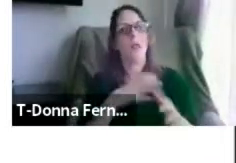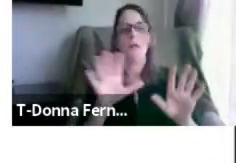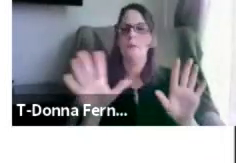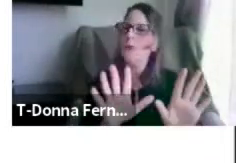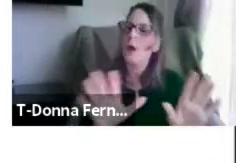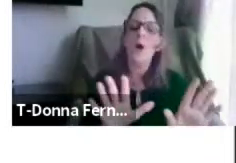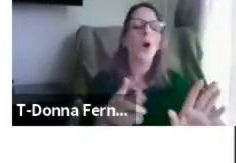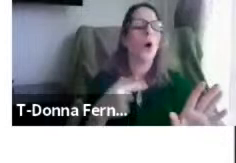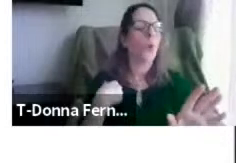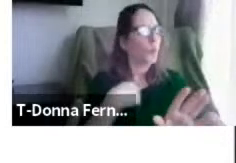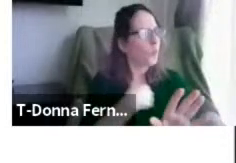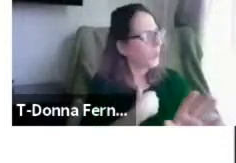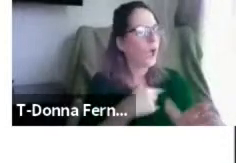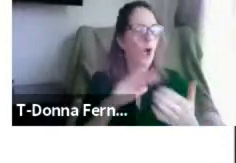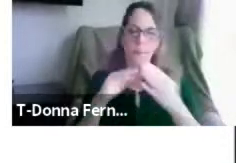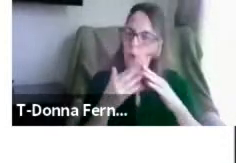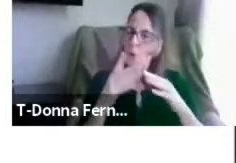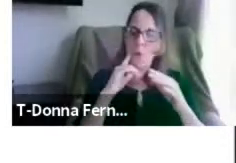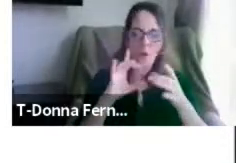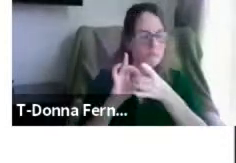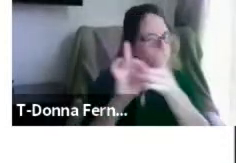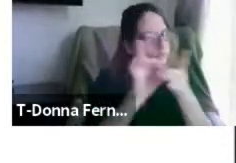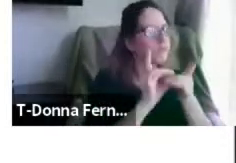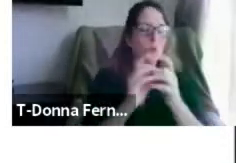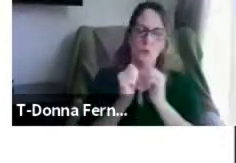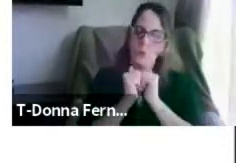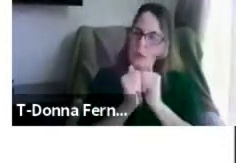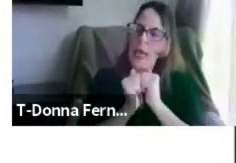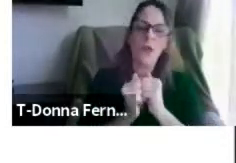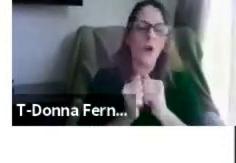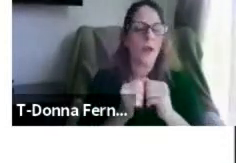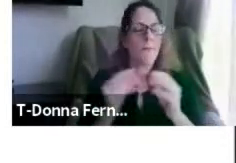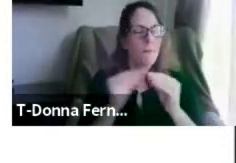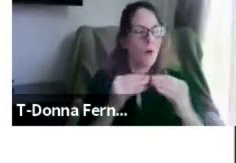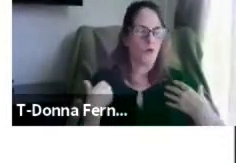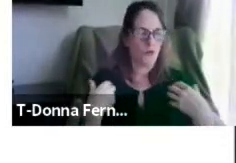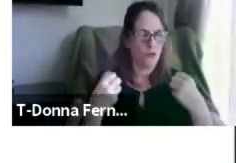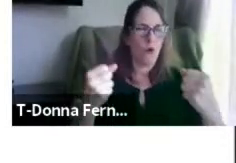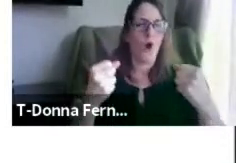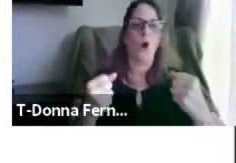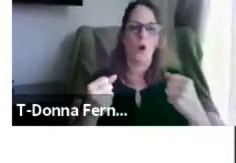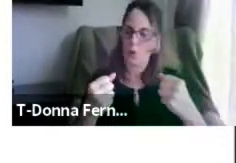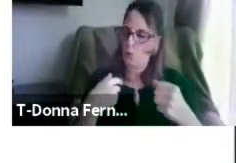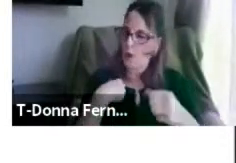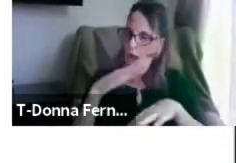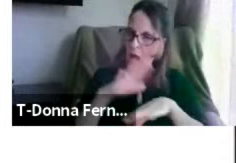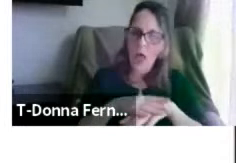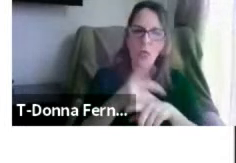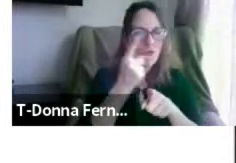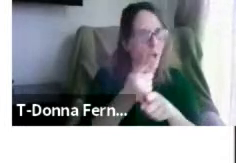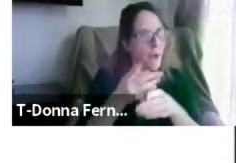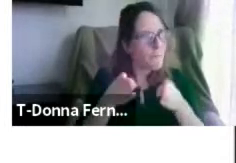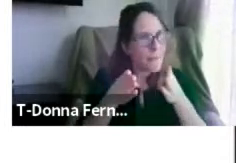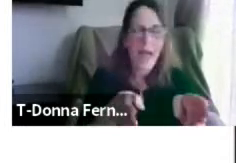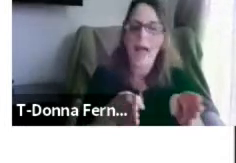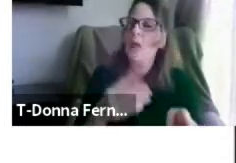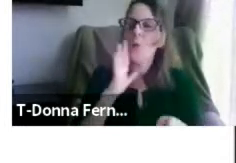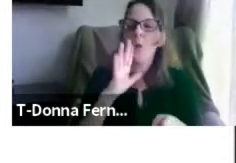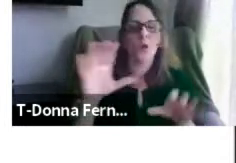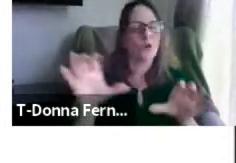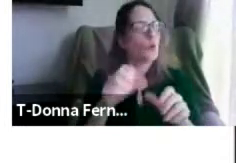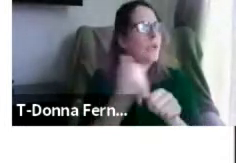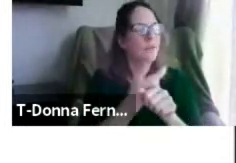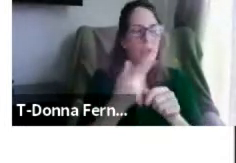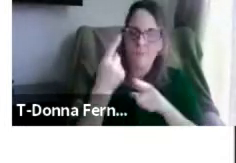this much stronger and healthier than before, and I think that's what's going to happen. We're on the right path. We're going to do everything the right